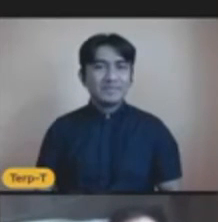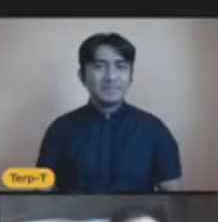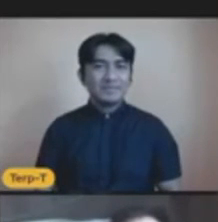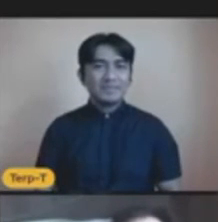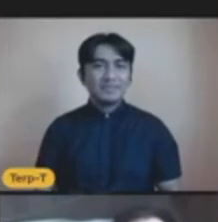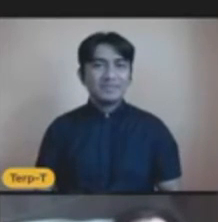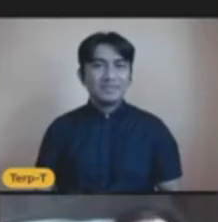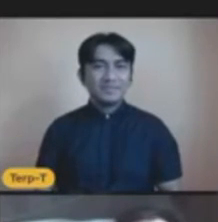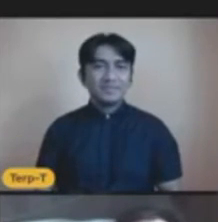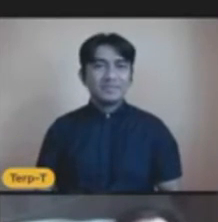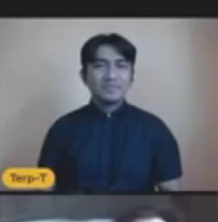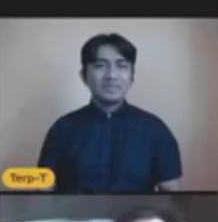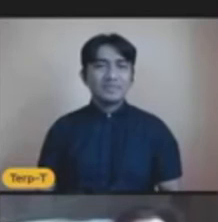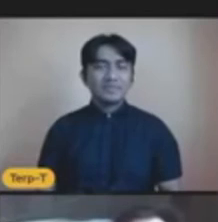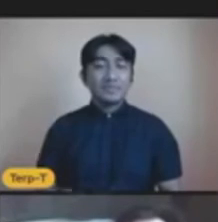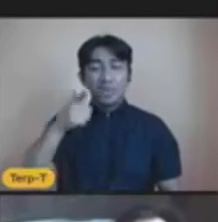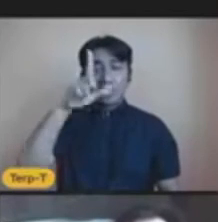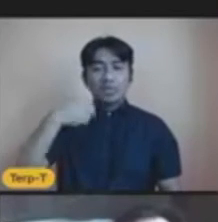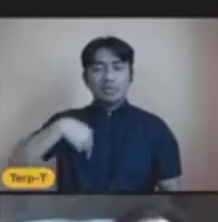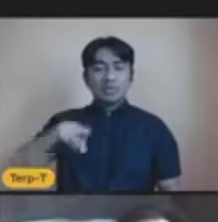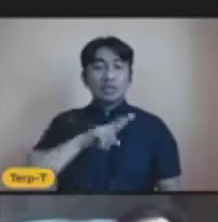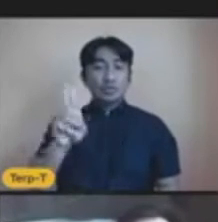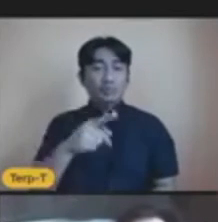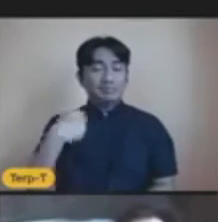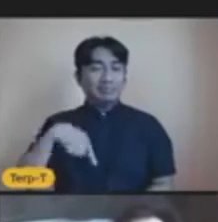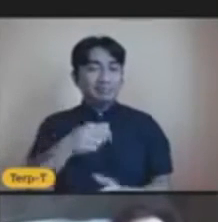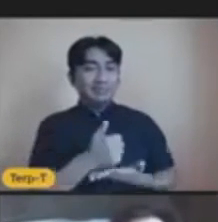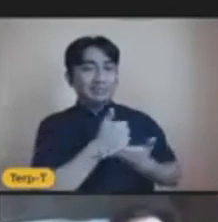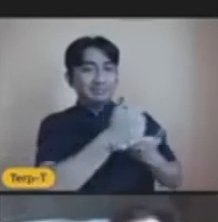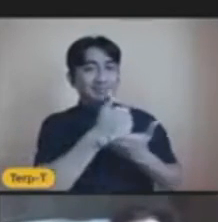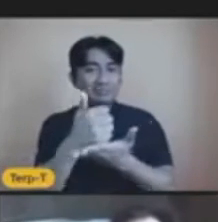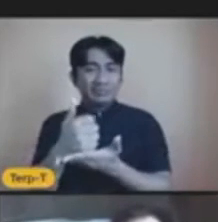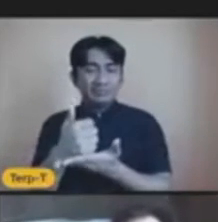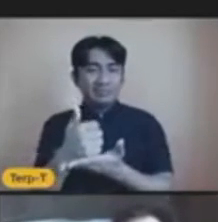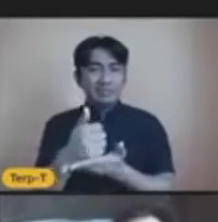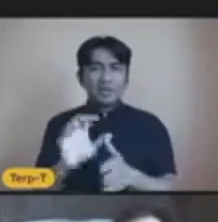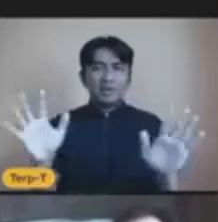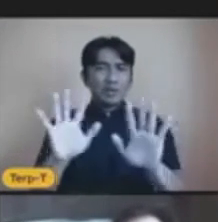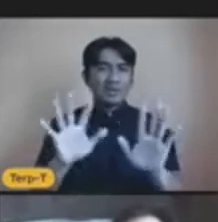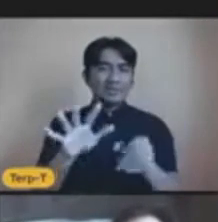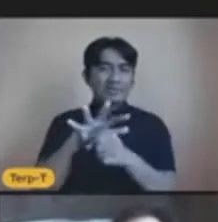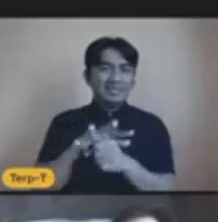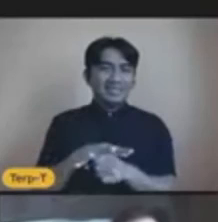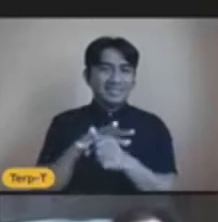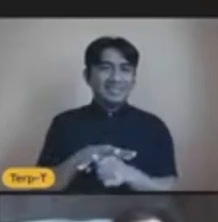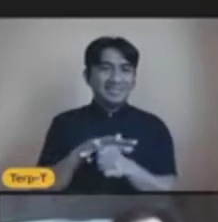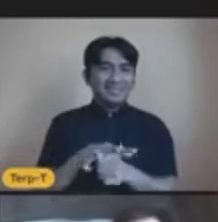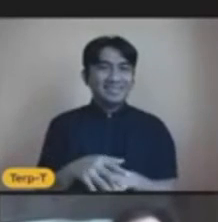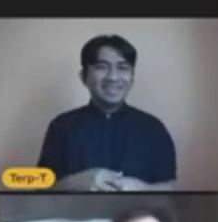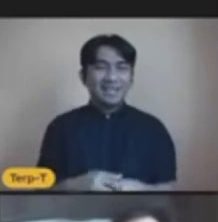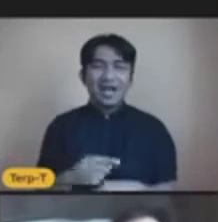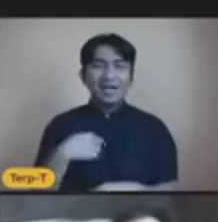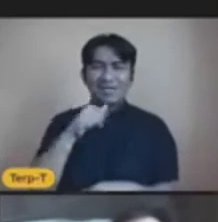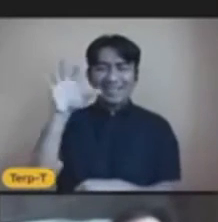So may God use us to sharpen each other today. Pag po ma-stress, di ba ako pastor,